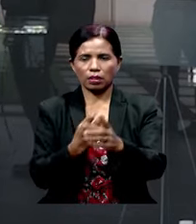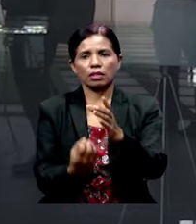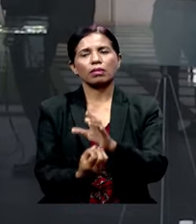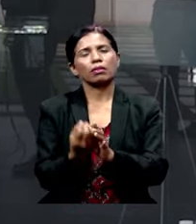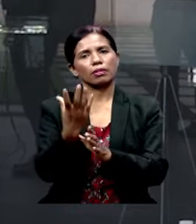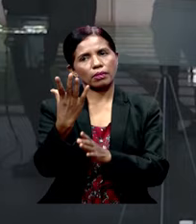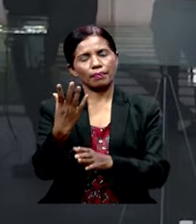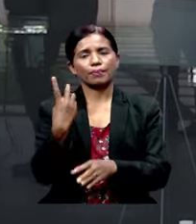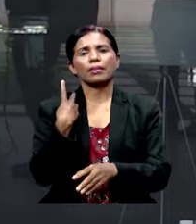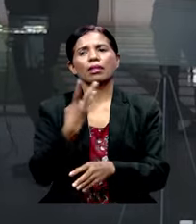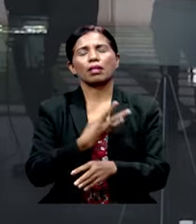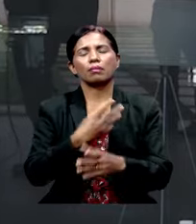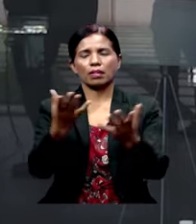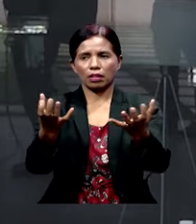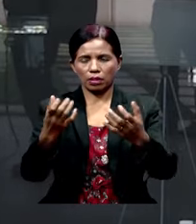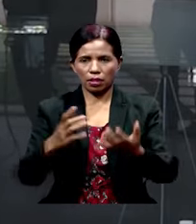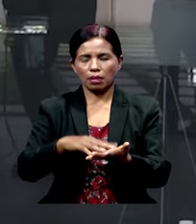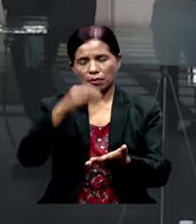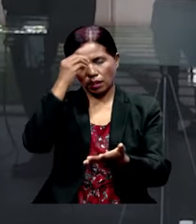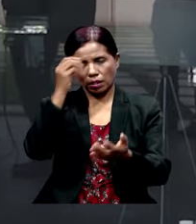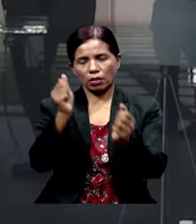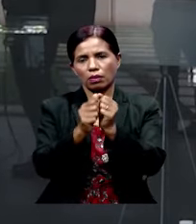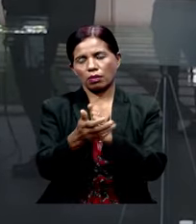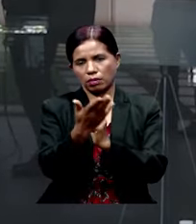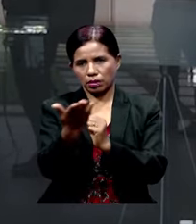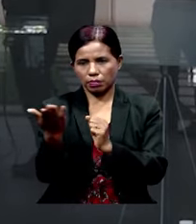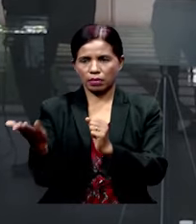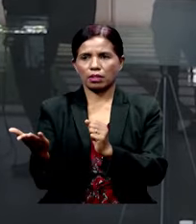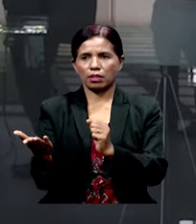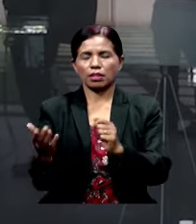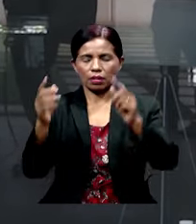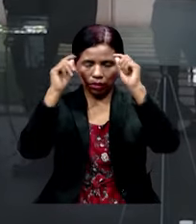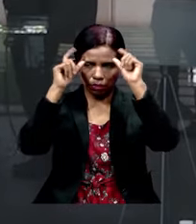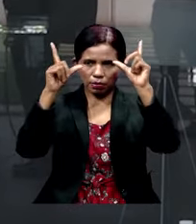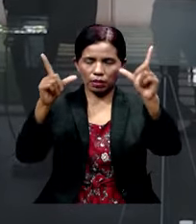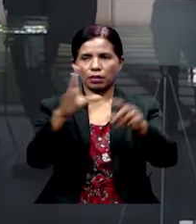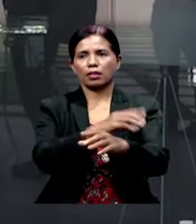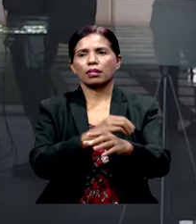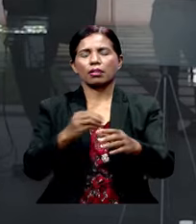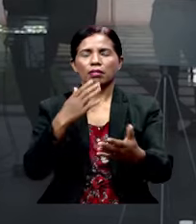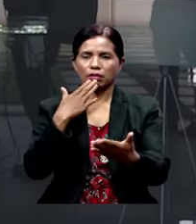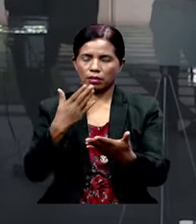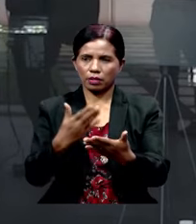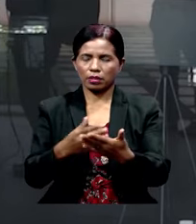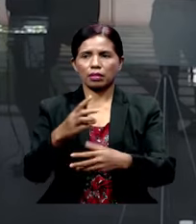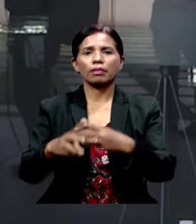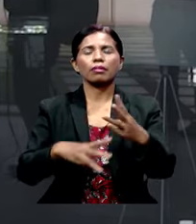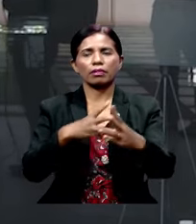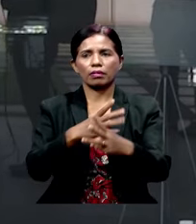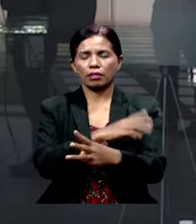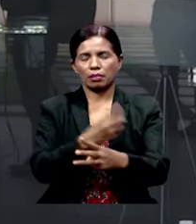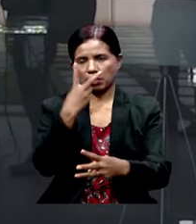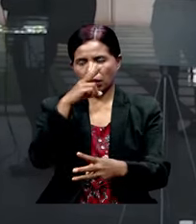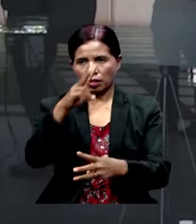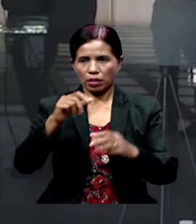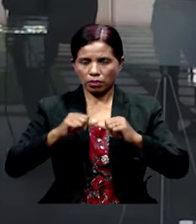And we want to continue to learn from you as well. Timor-Leste has a lot to offer the world, and we're looking forward to